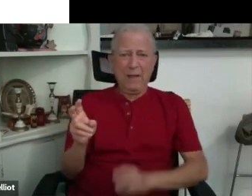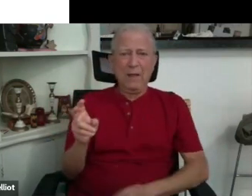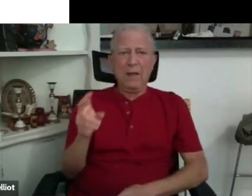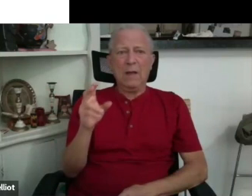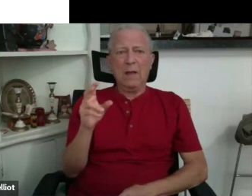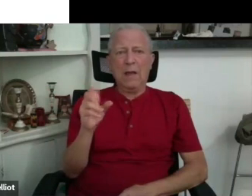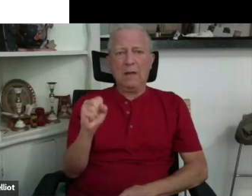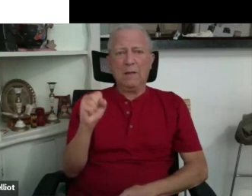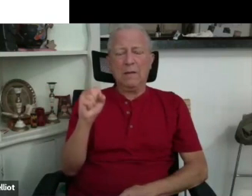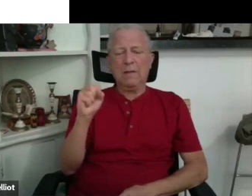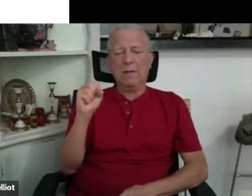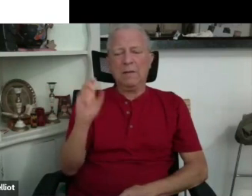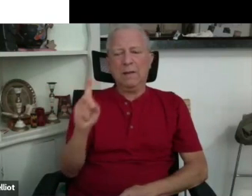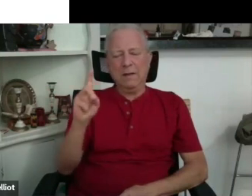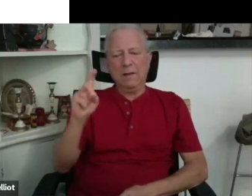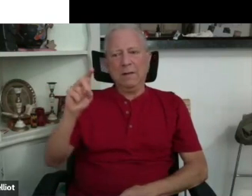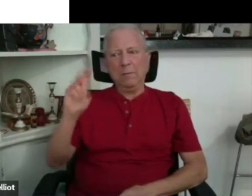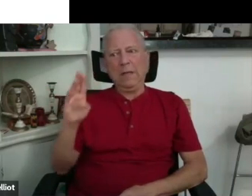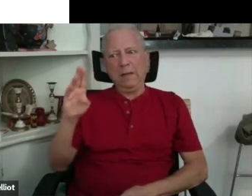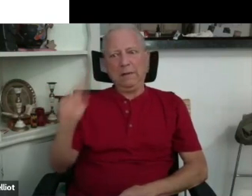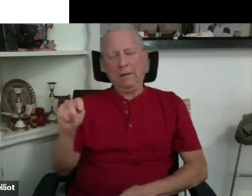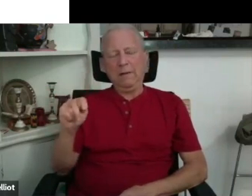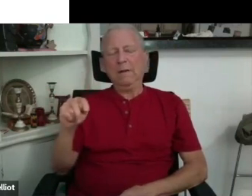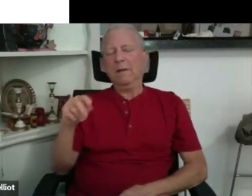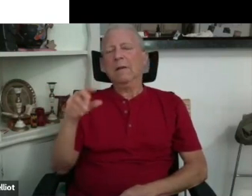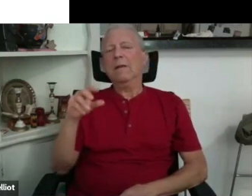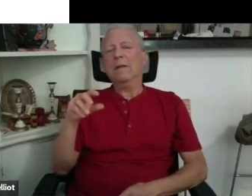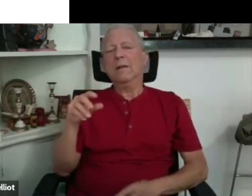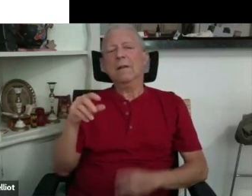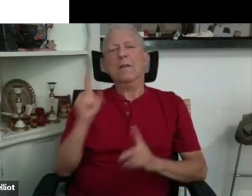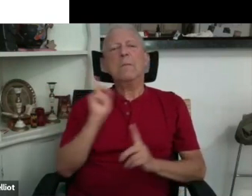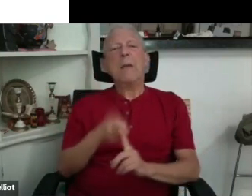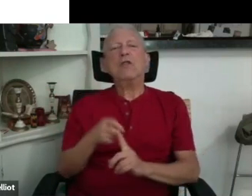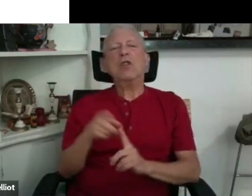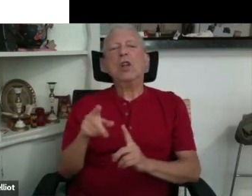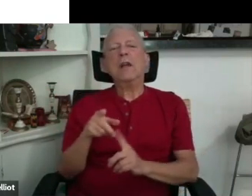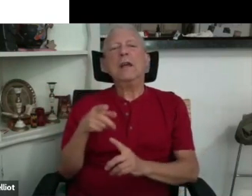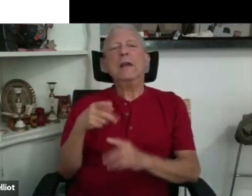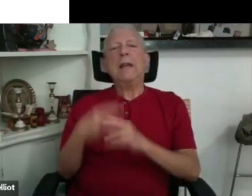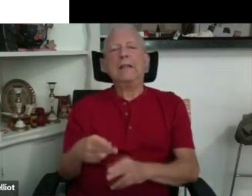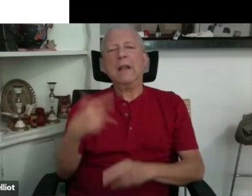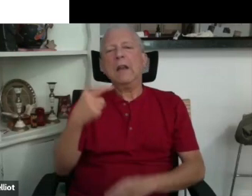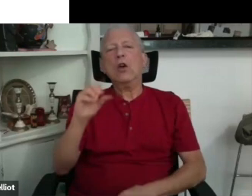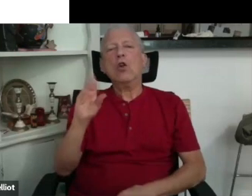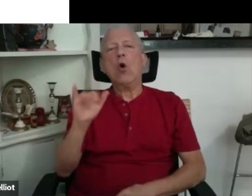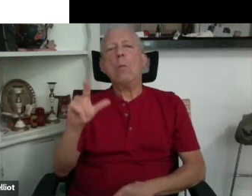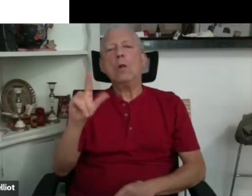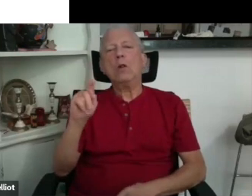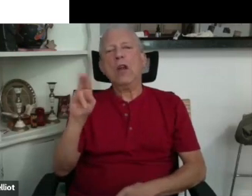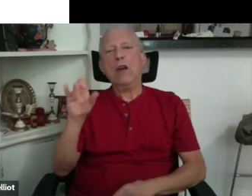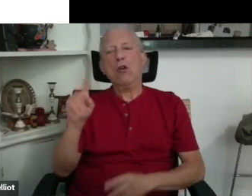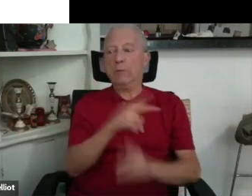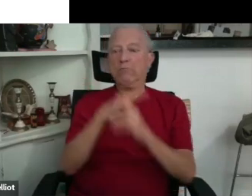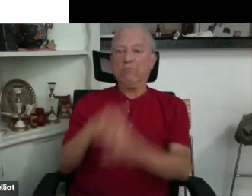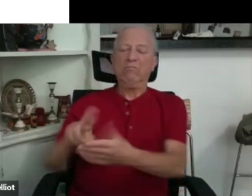global terrorist, their assets are blocked. And unless otherwise authorized, we'll get into more about what that means, but